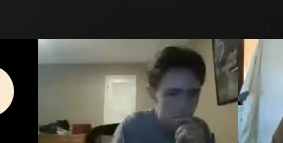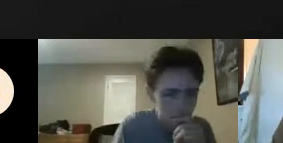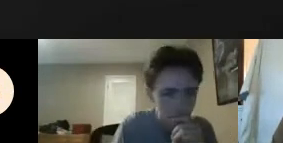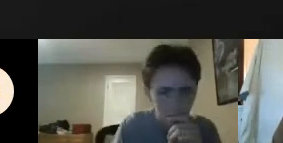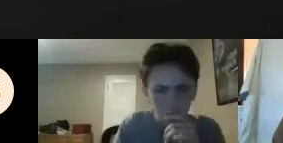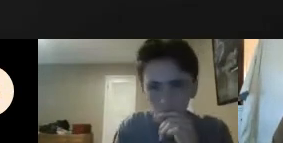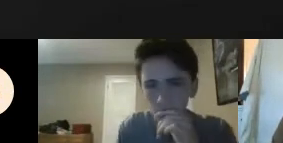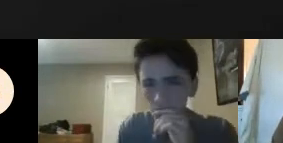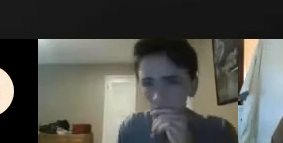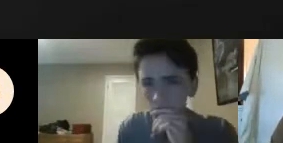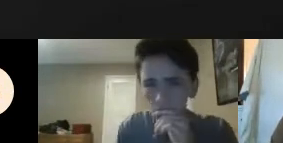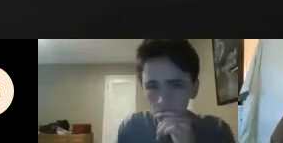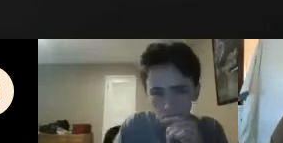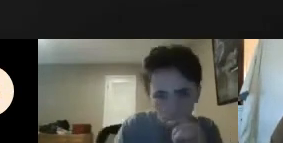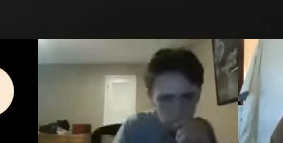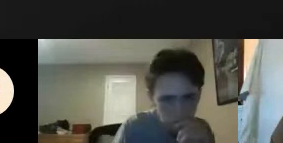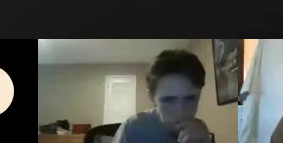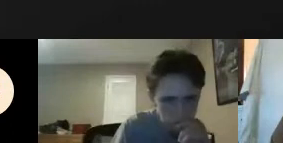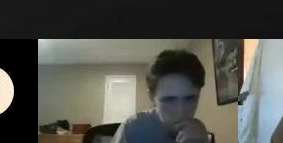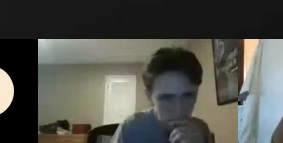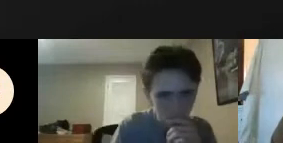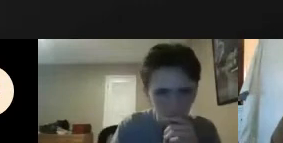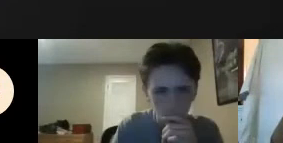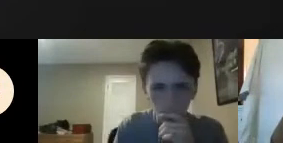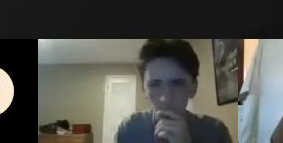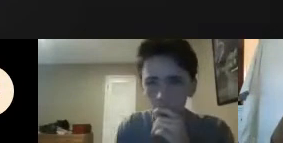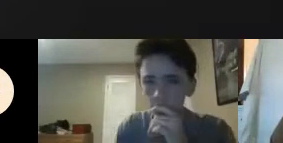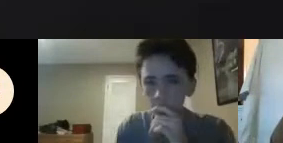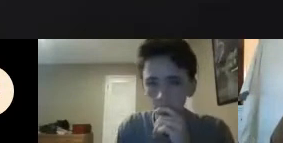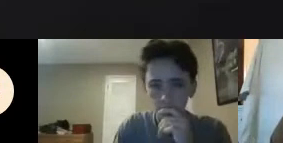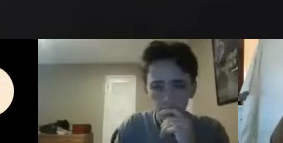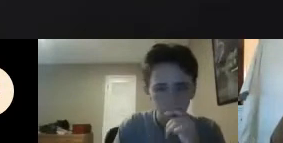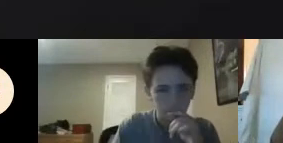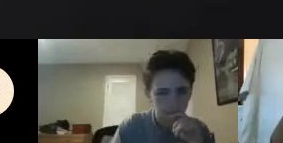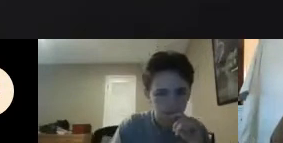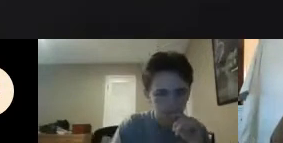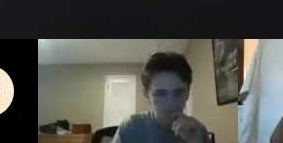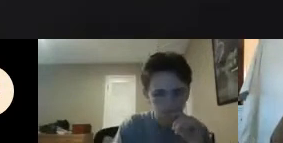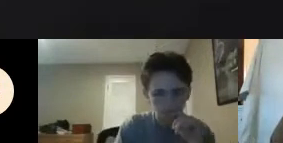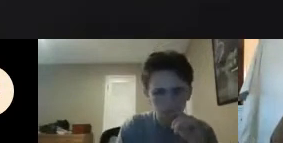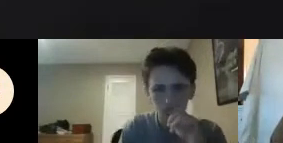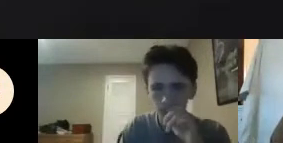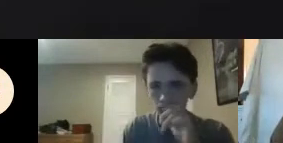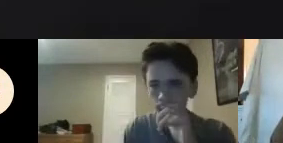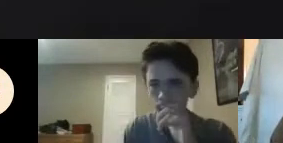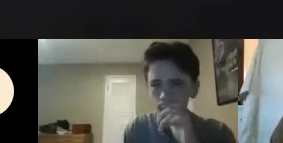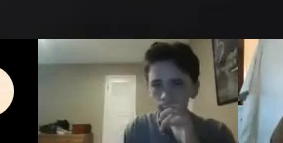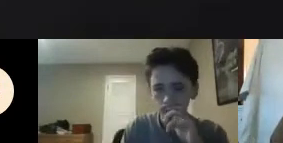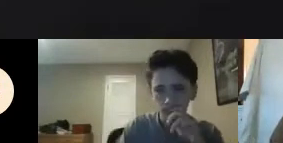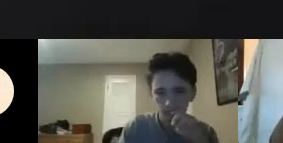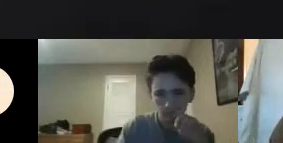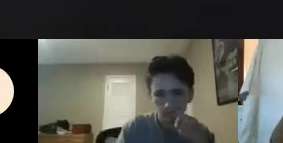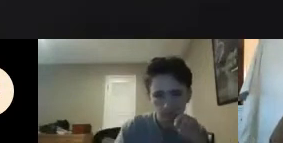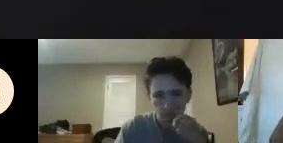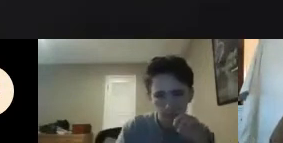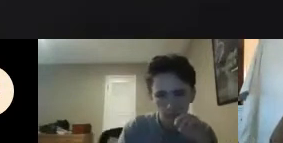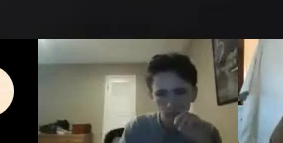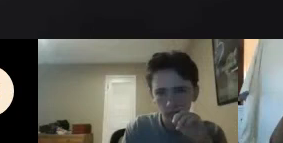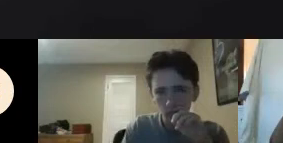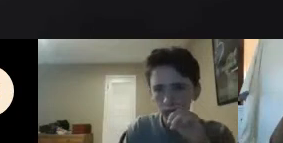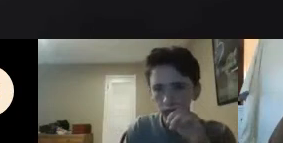value self-care. It's critical that these efforts are school or district-wide, because an inordinate emphasis on self-care or